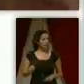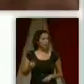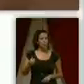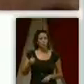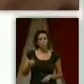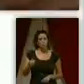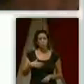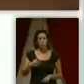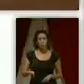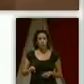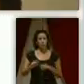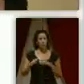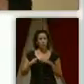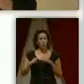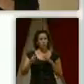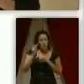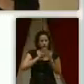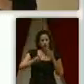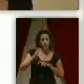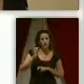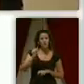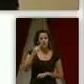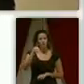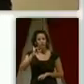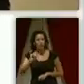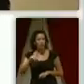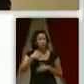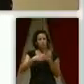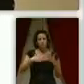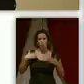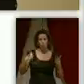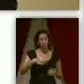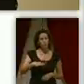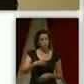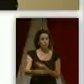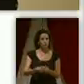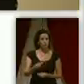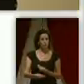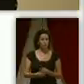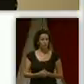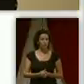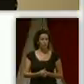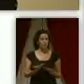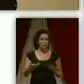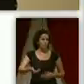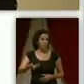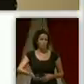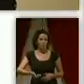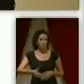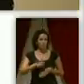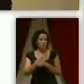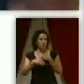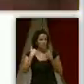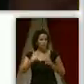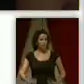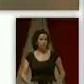wheelchair you can navigate and browse in your smartphone and use it. And this